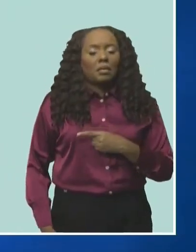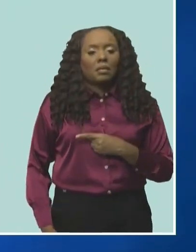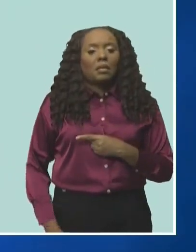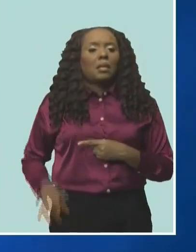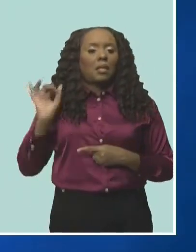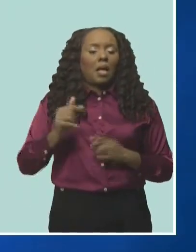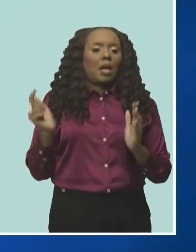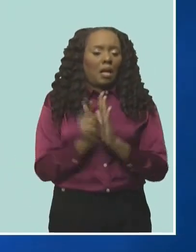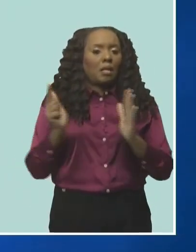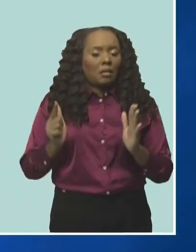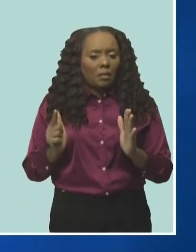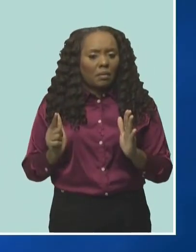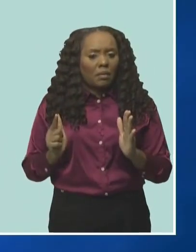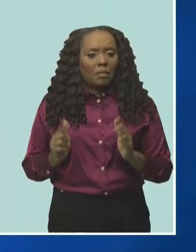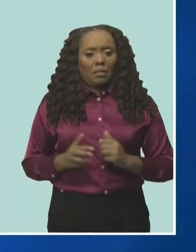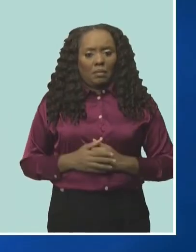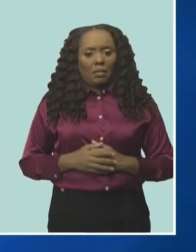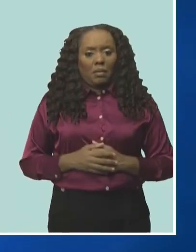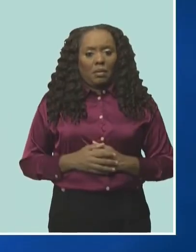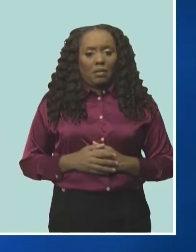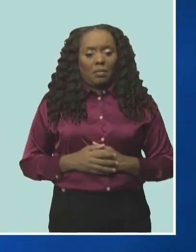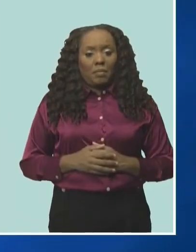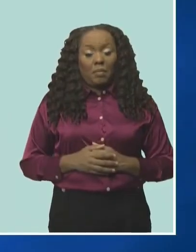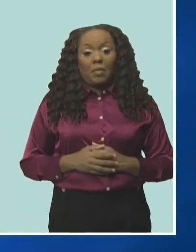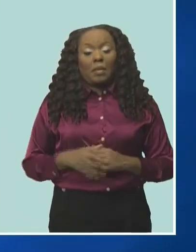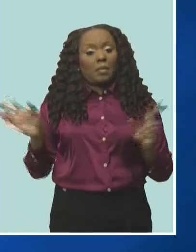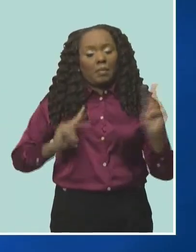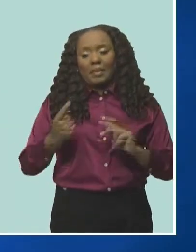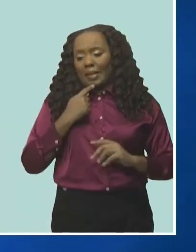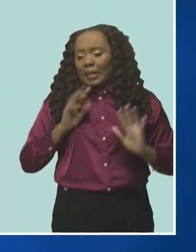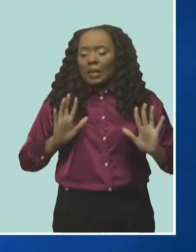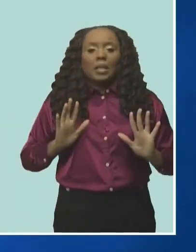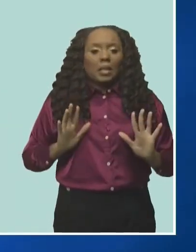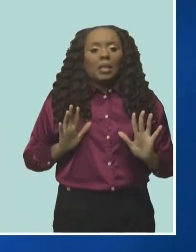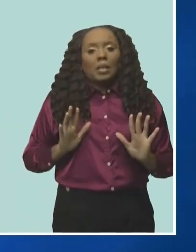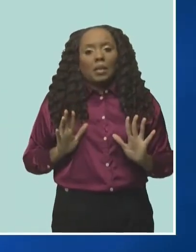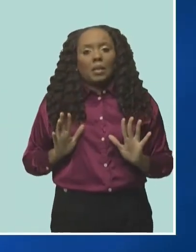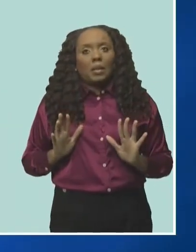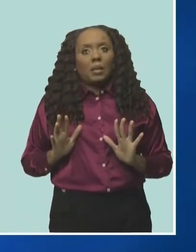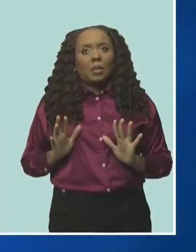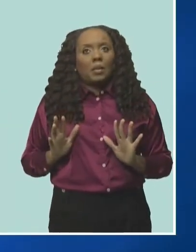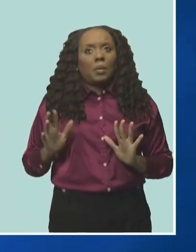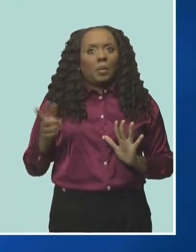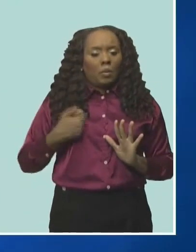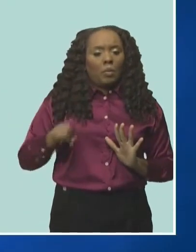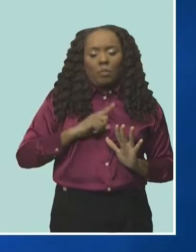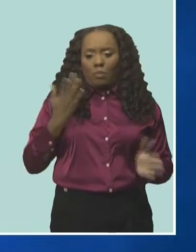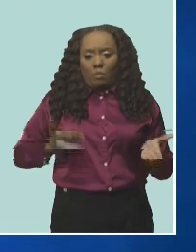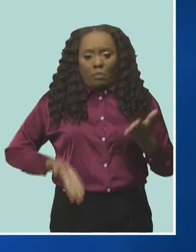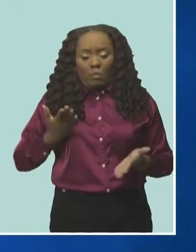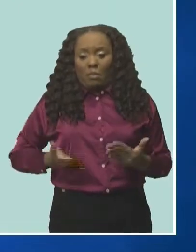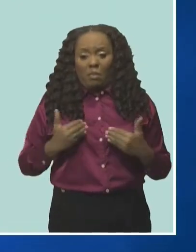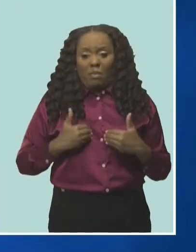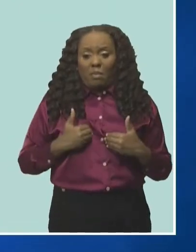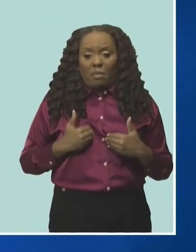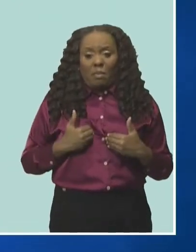another. Now, people will say that we would normally have this in the civil domain. And this